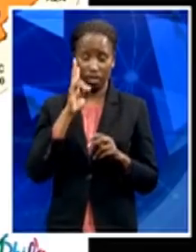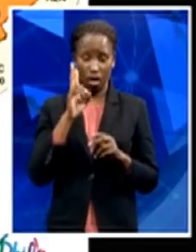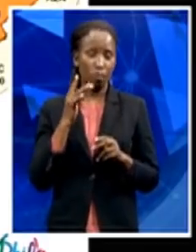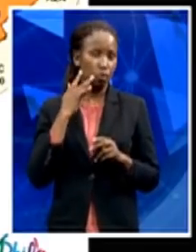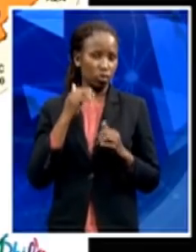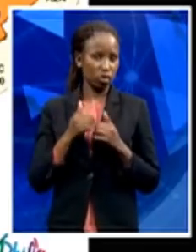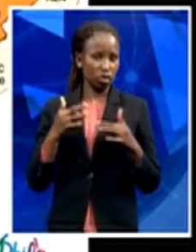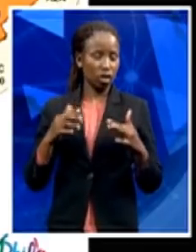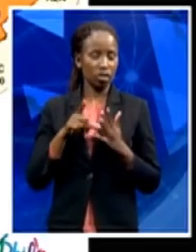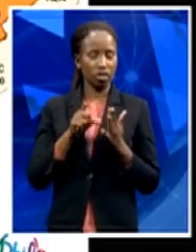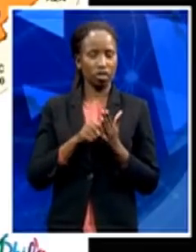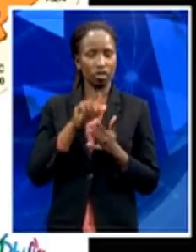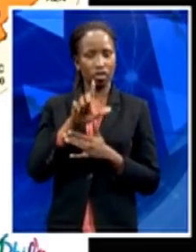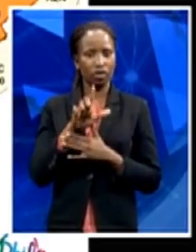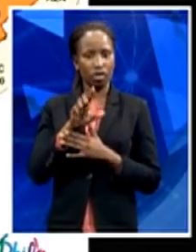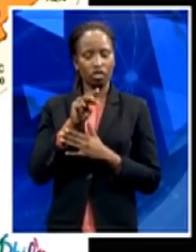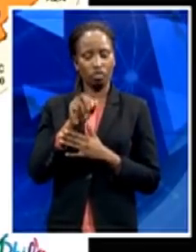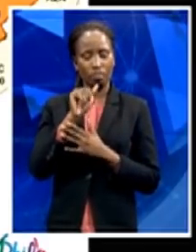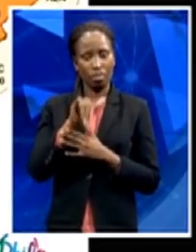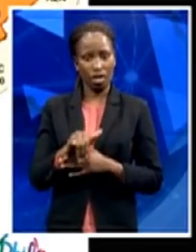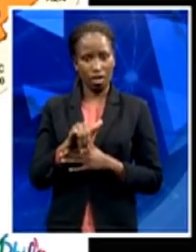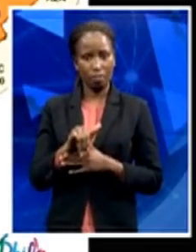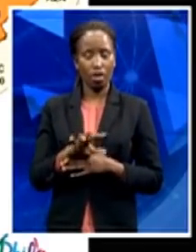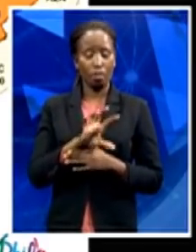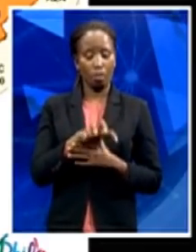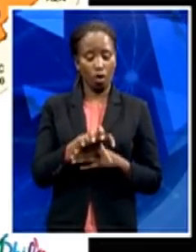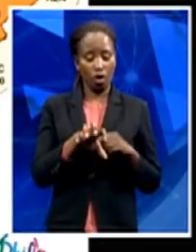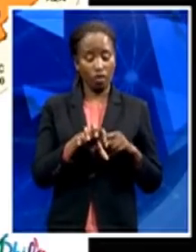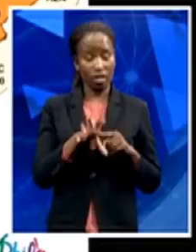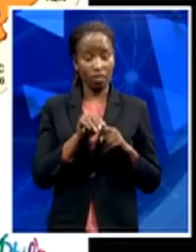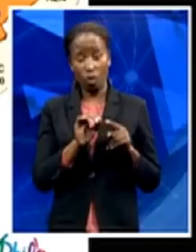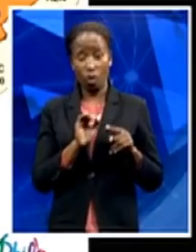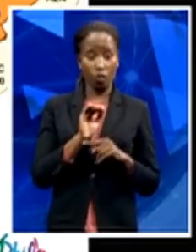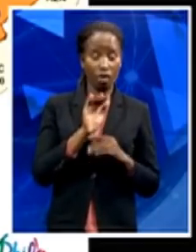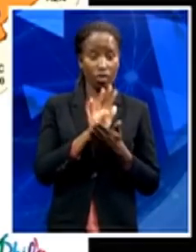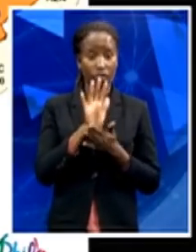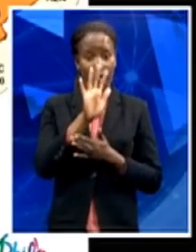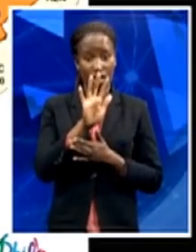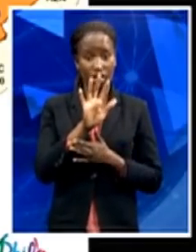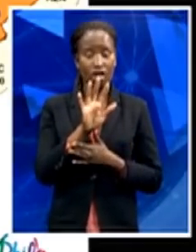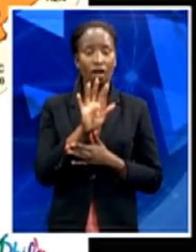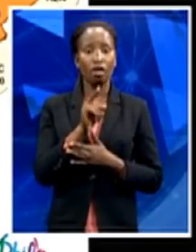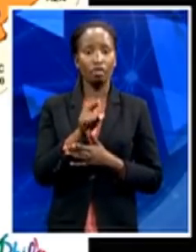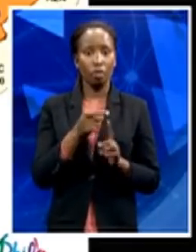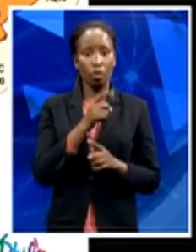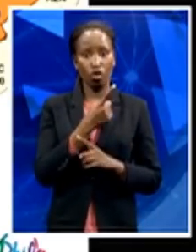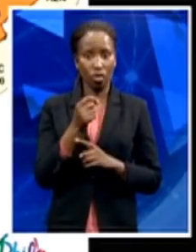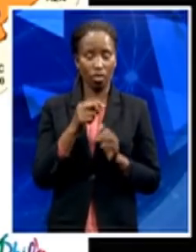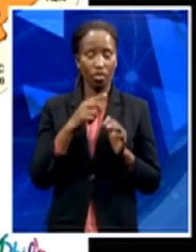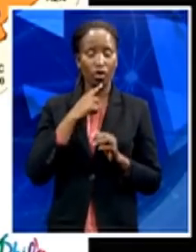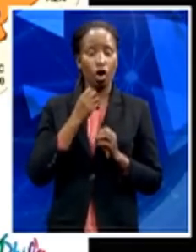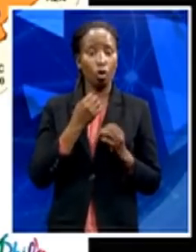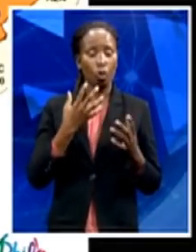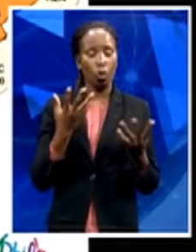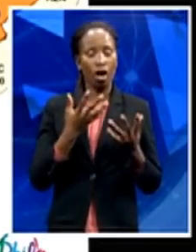the province that had more than 15 cases per 100,000 was Northern Cape. And gradually, as